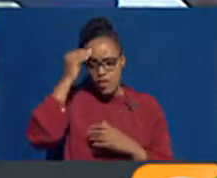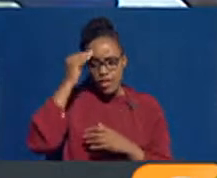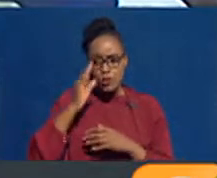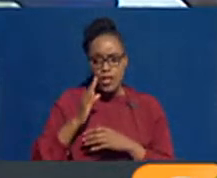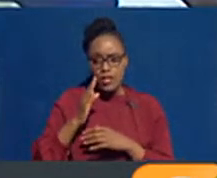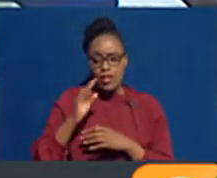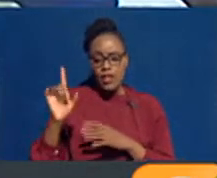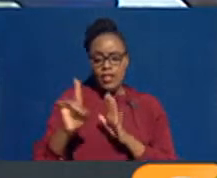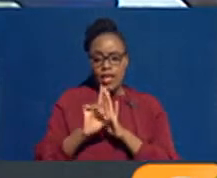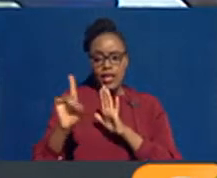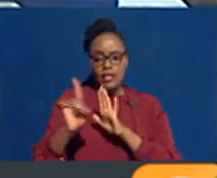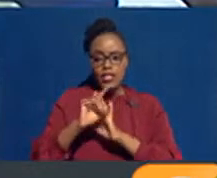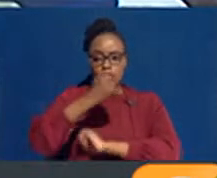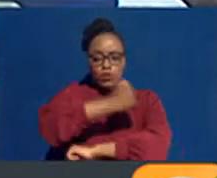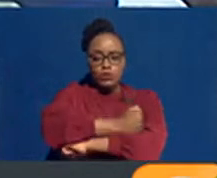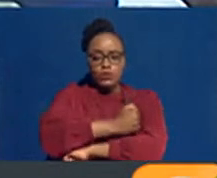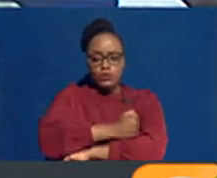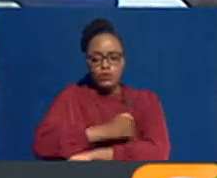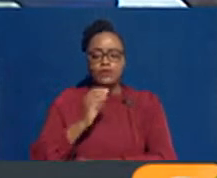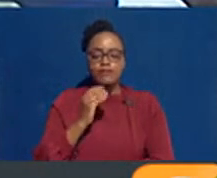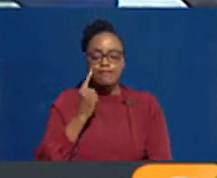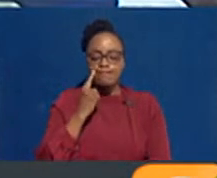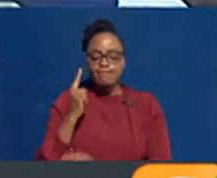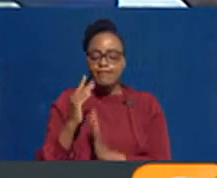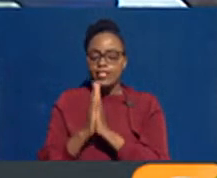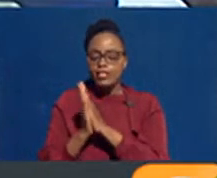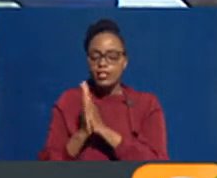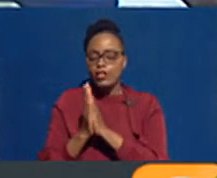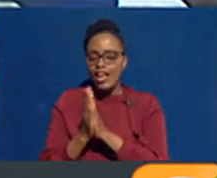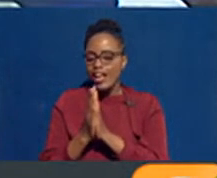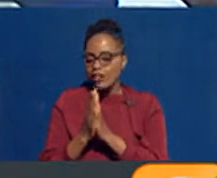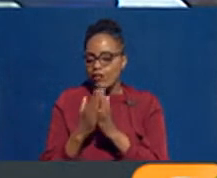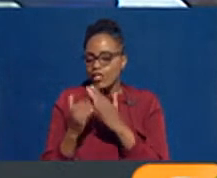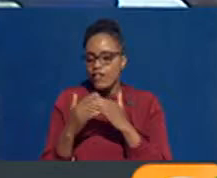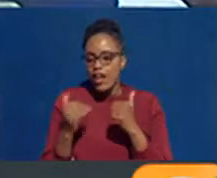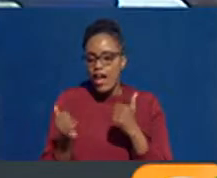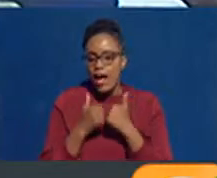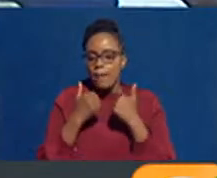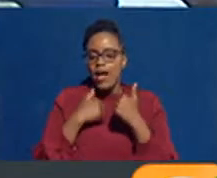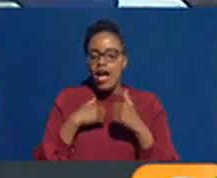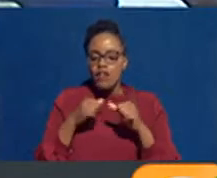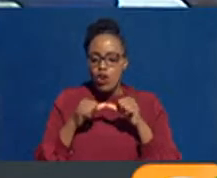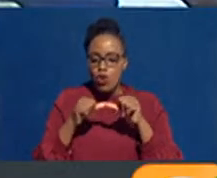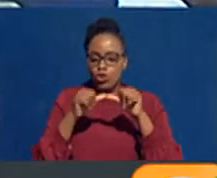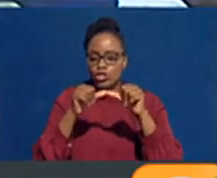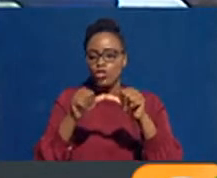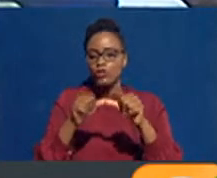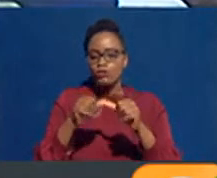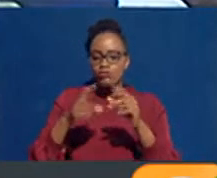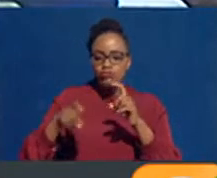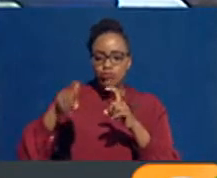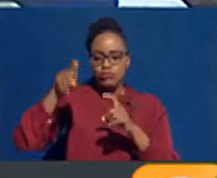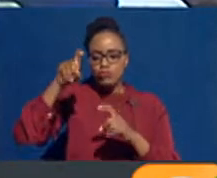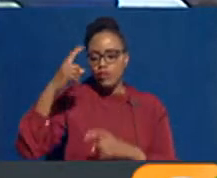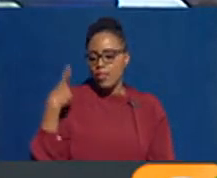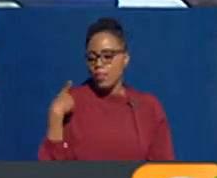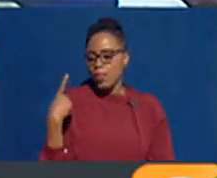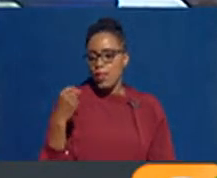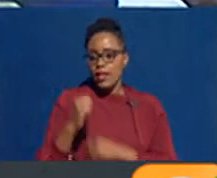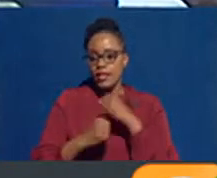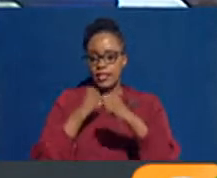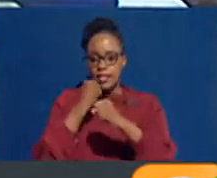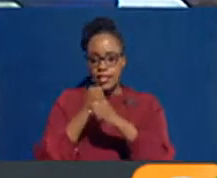the day school. Marianne Nyambura reports on this vice that has been on an upward trend in recent